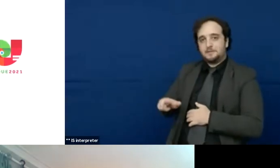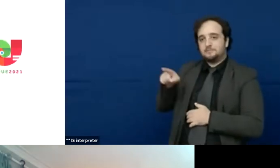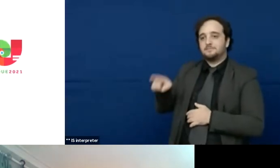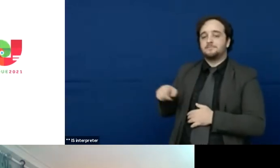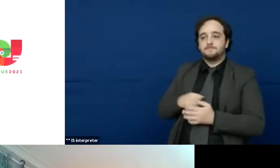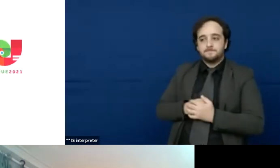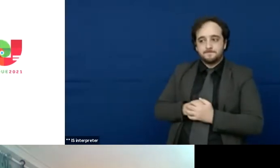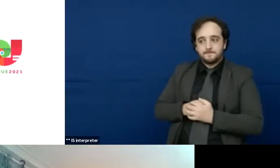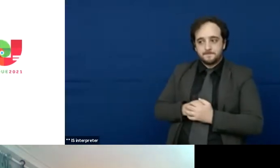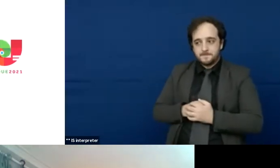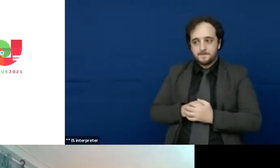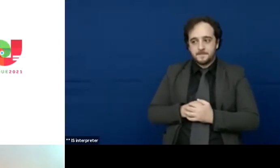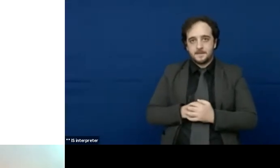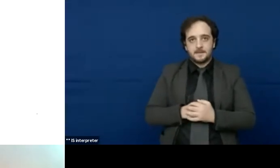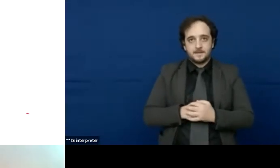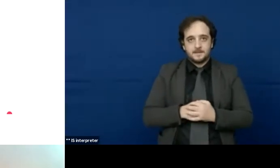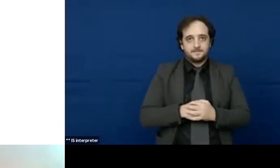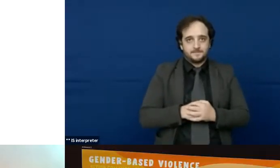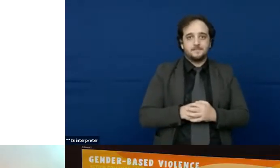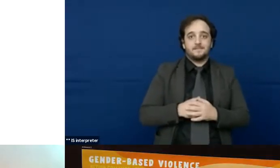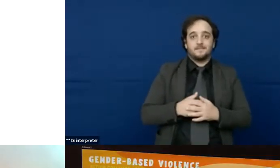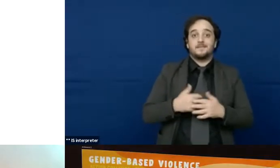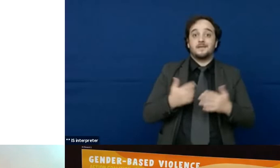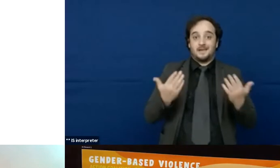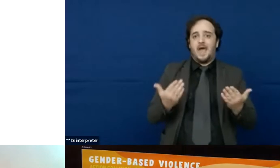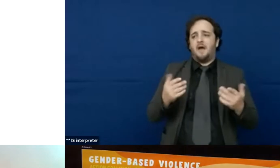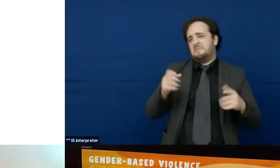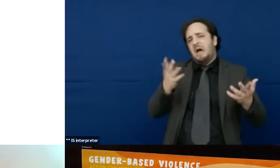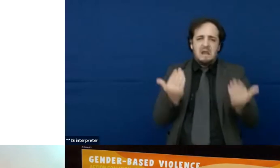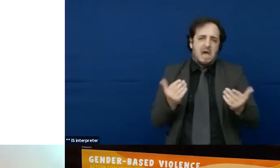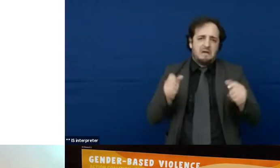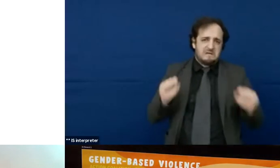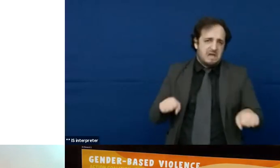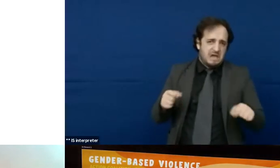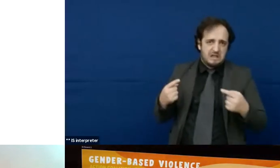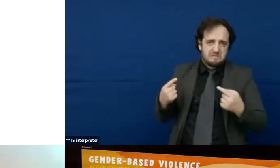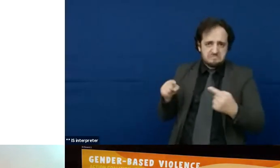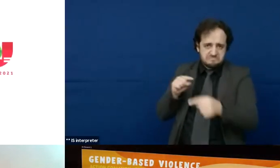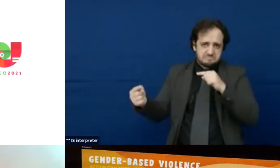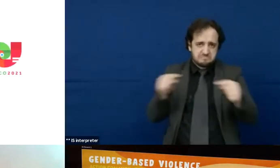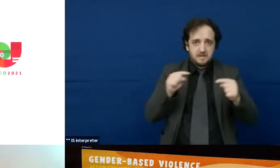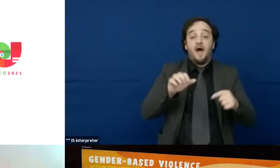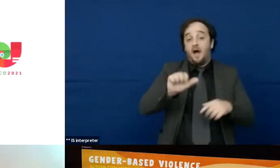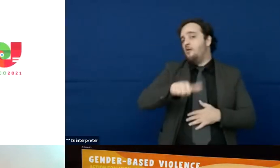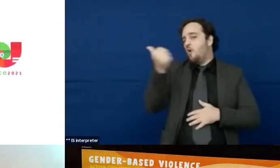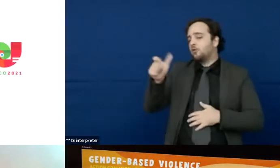introduce the panel for the next segment of this discussion,